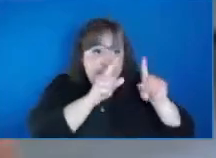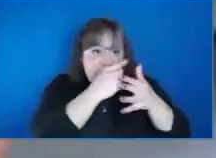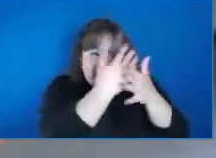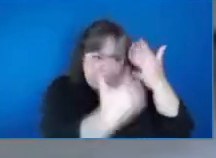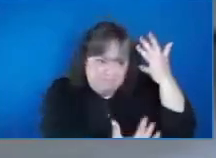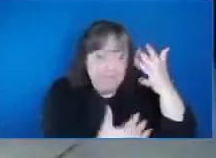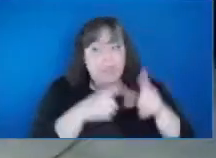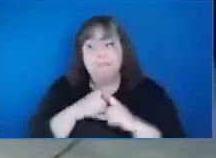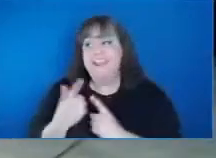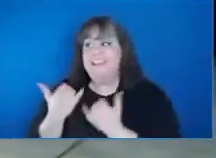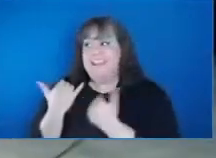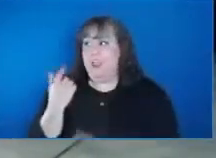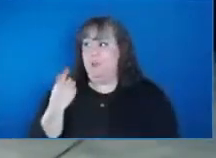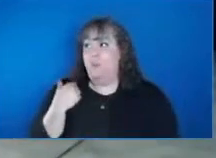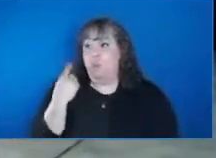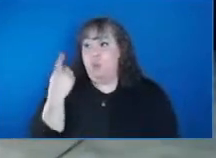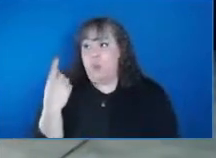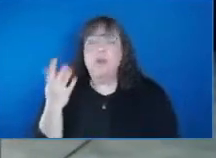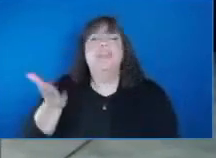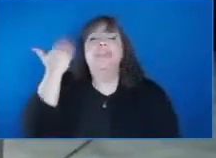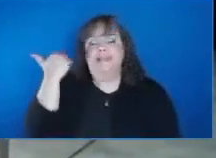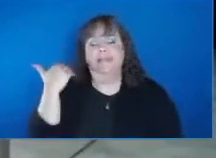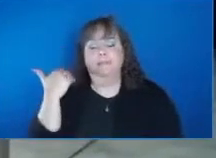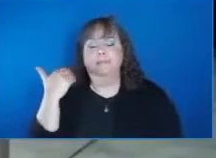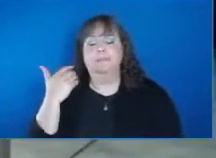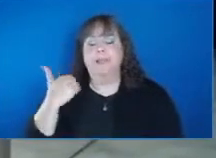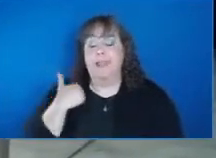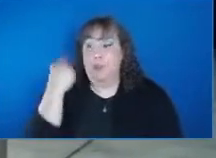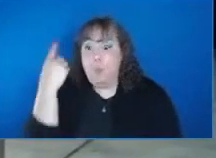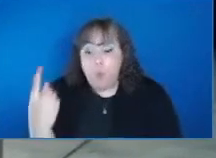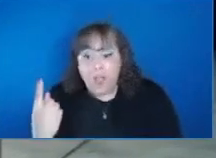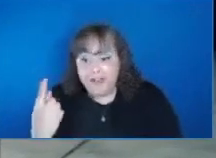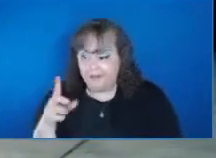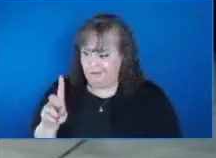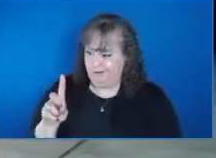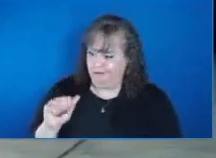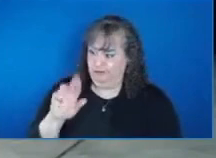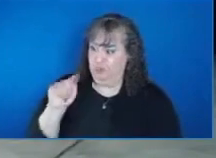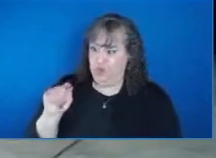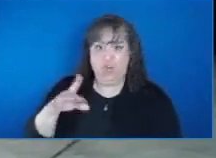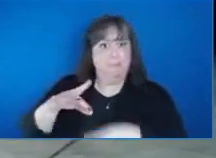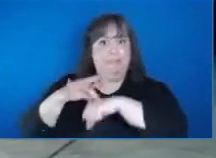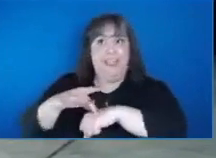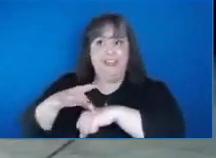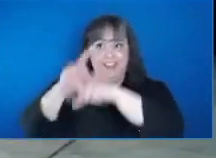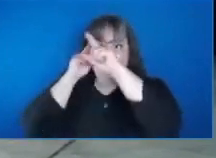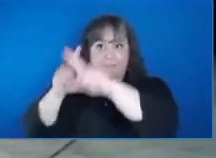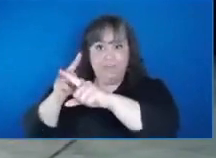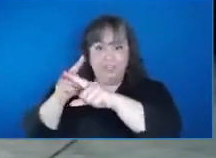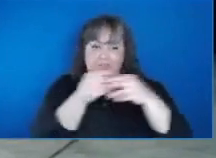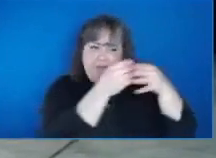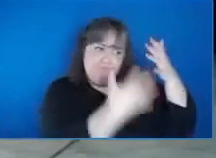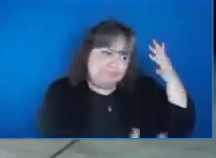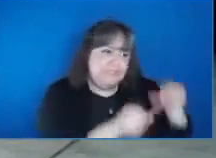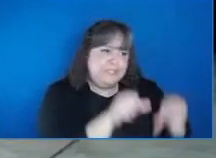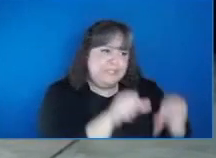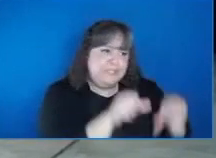two. But at that time, there was only one, and DART. I thought, you know, we have an amazing opportunity with this